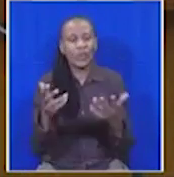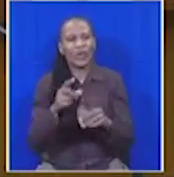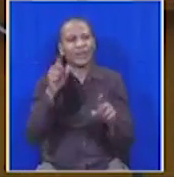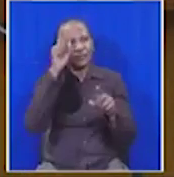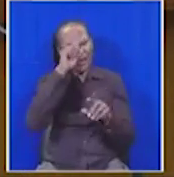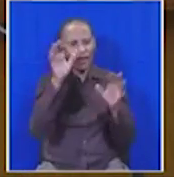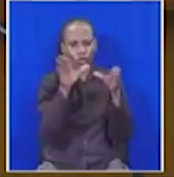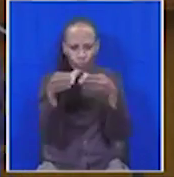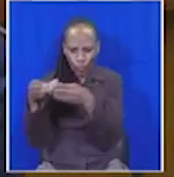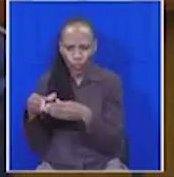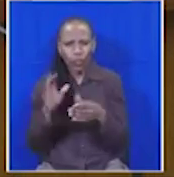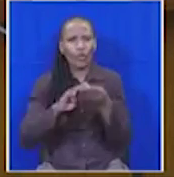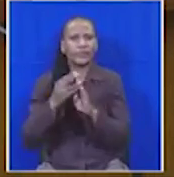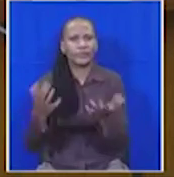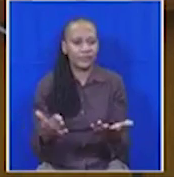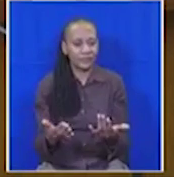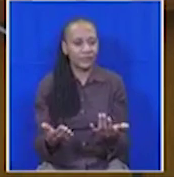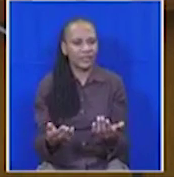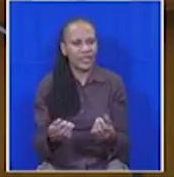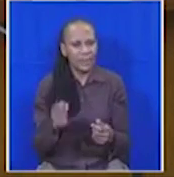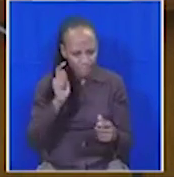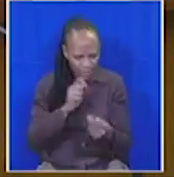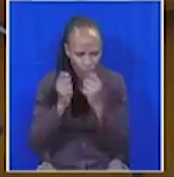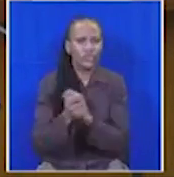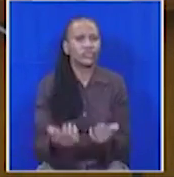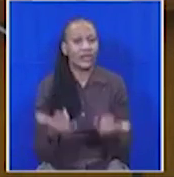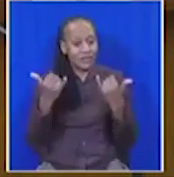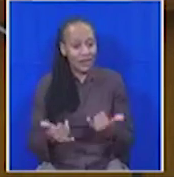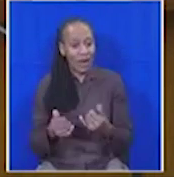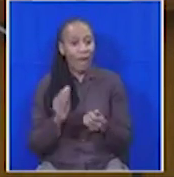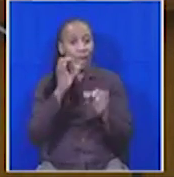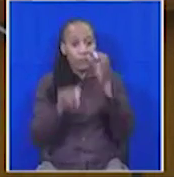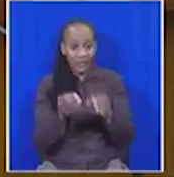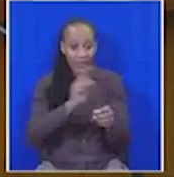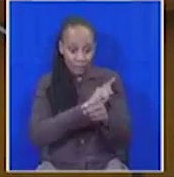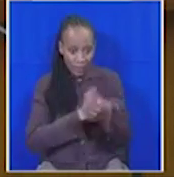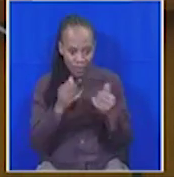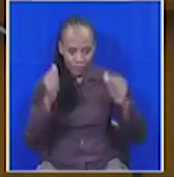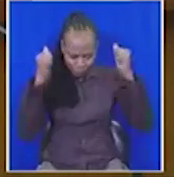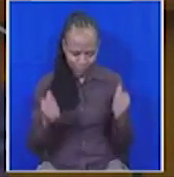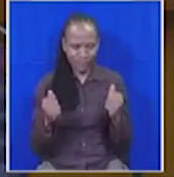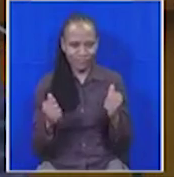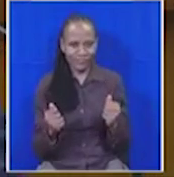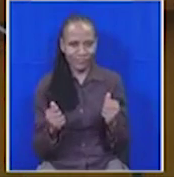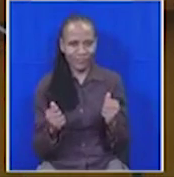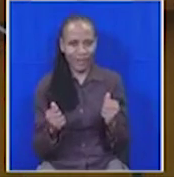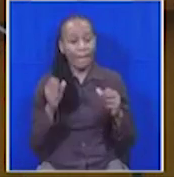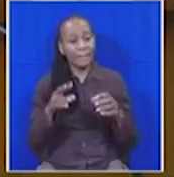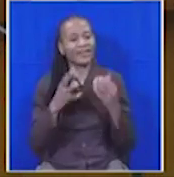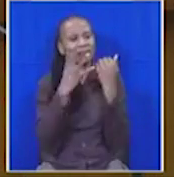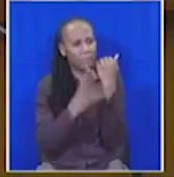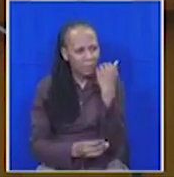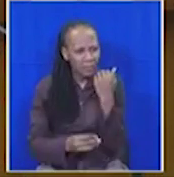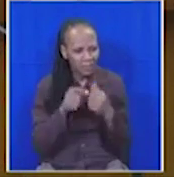Bantustans. Today, our political power has been restored, and we are masters of our destiny. Yet the cycle of poverty has not